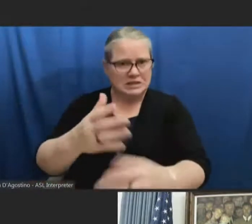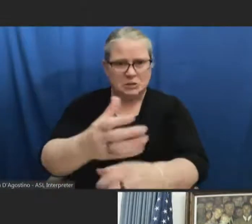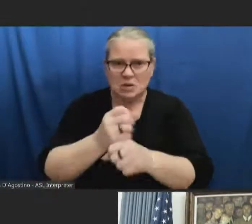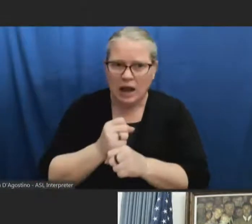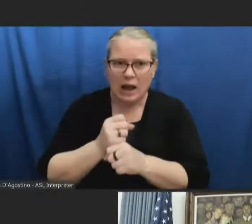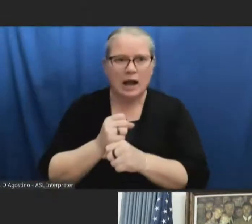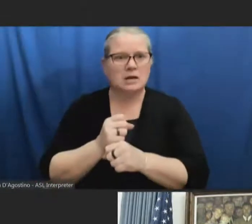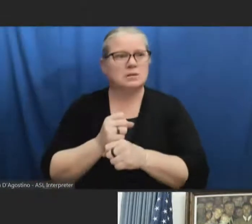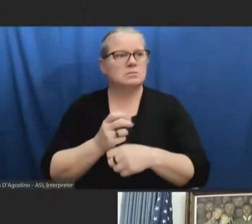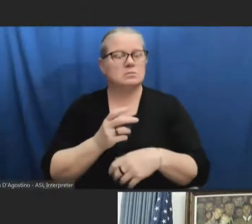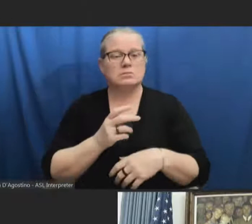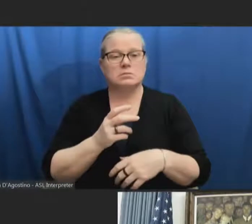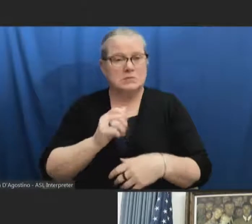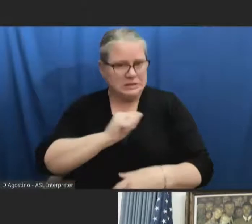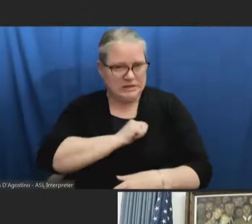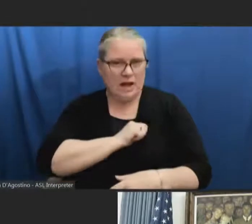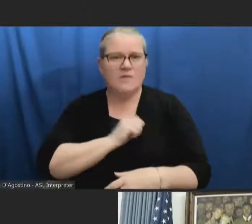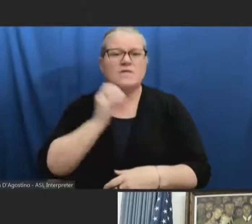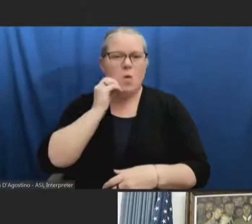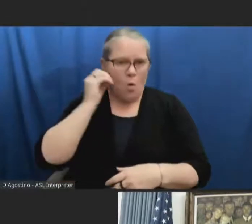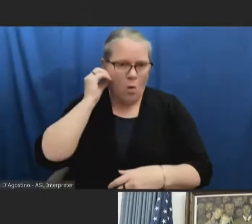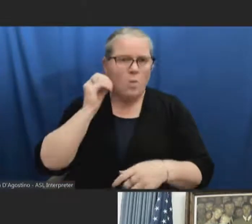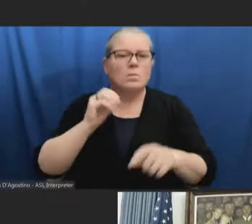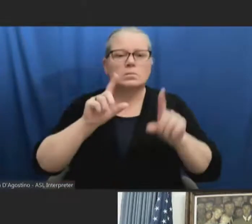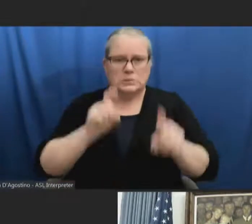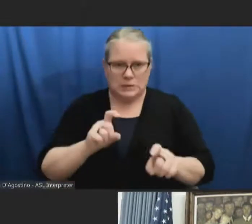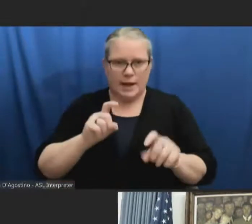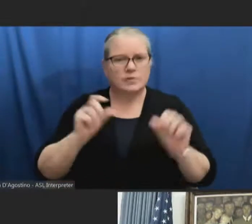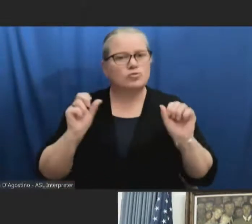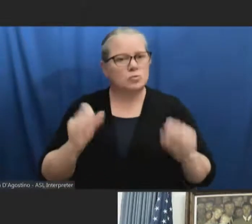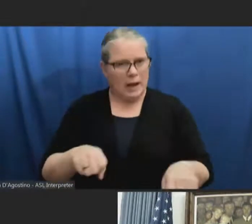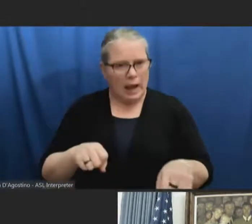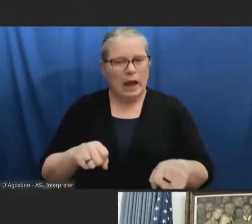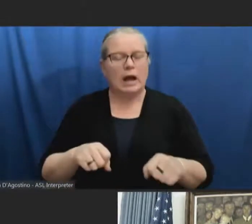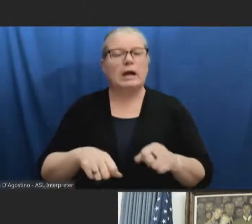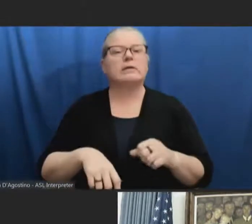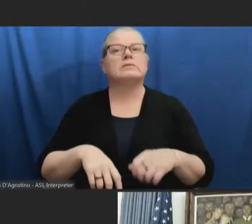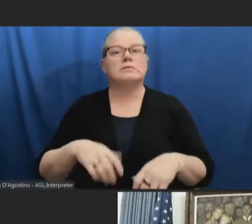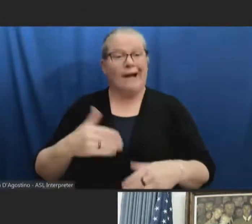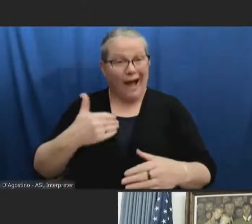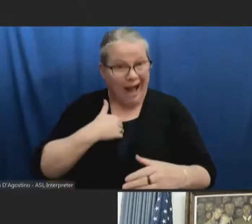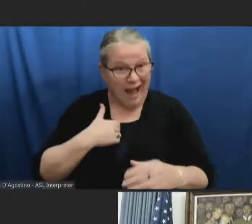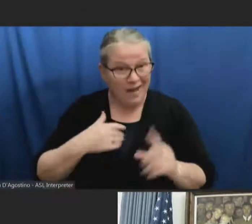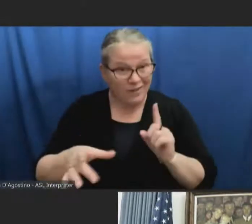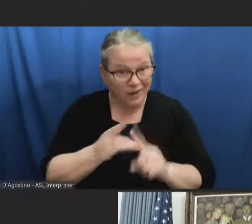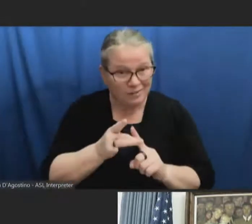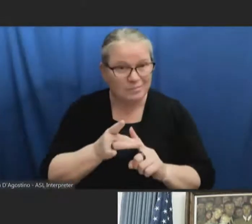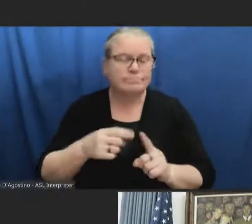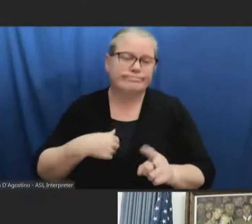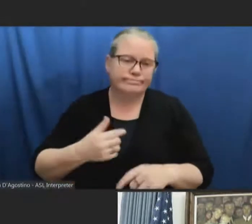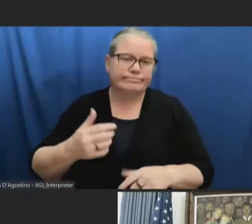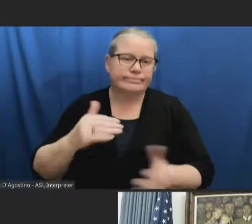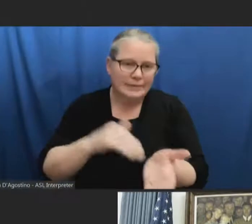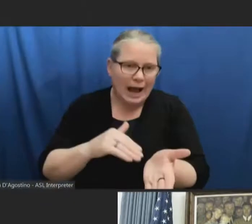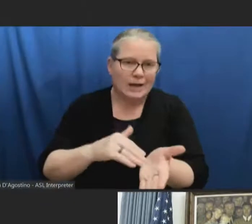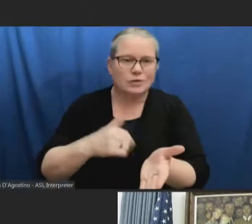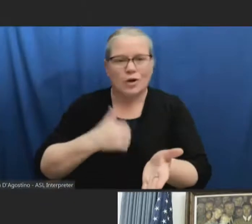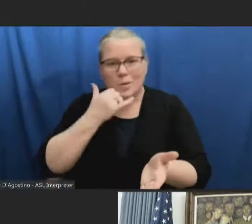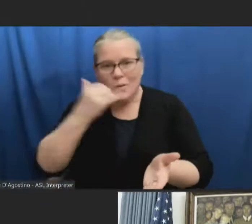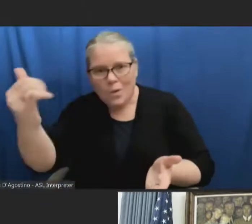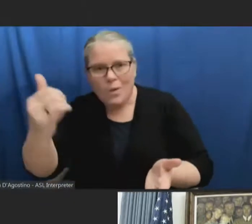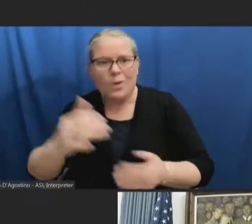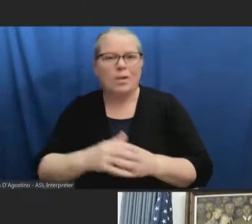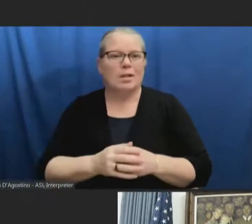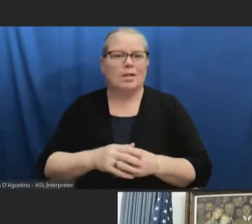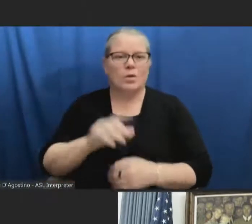able to self-diagnose at home and call your physician or use a telehealth service to get a prescription to go access